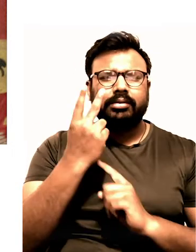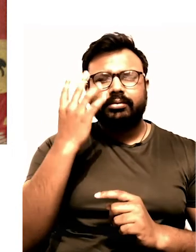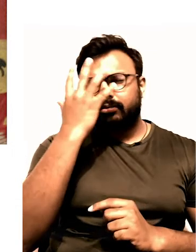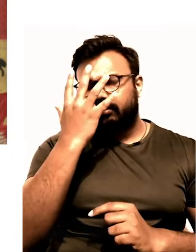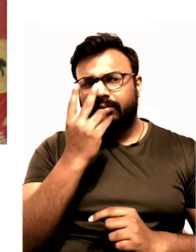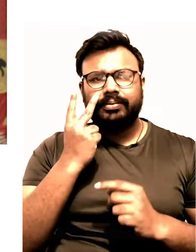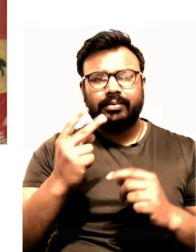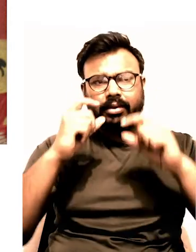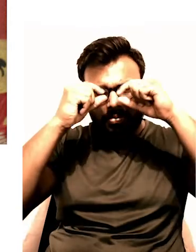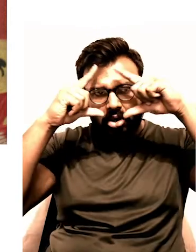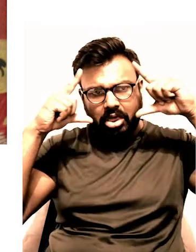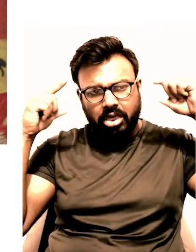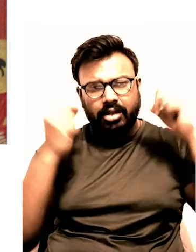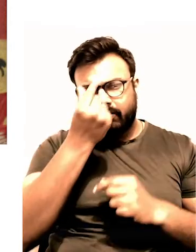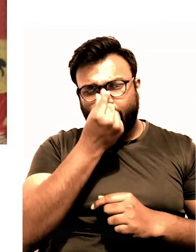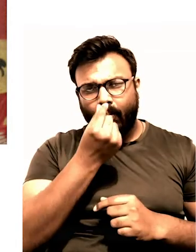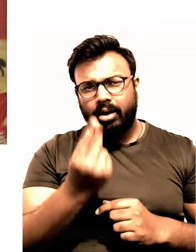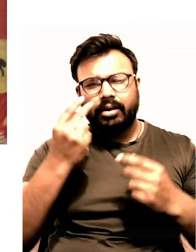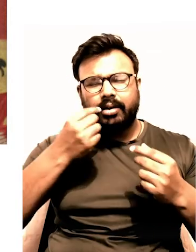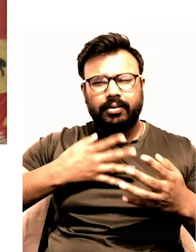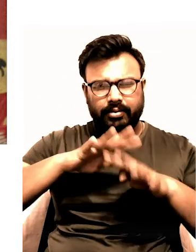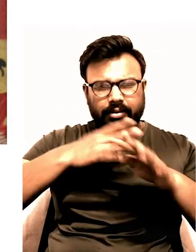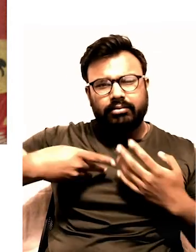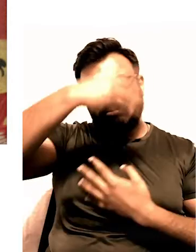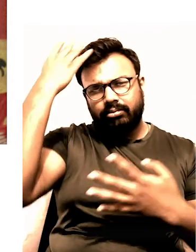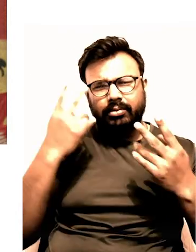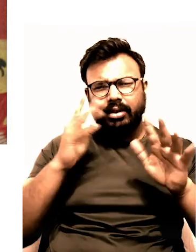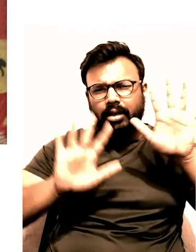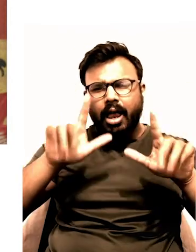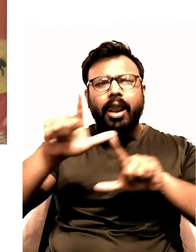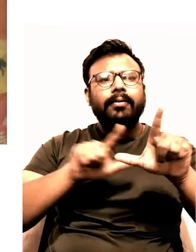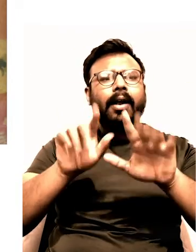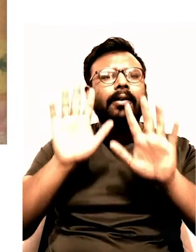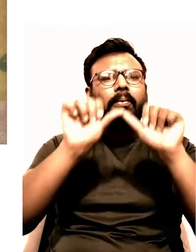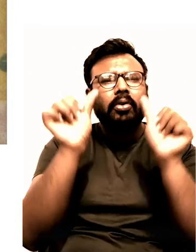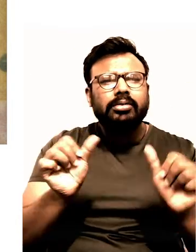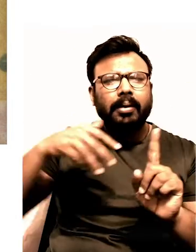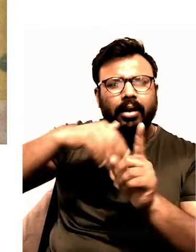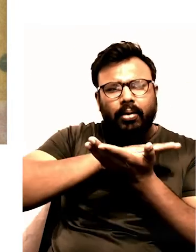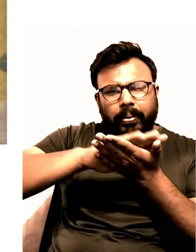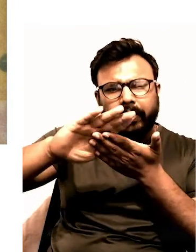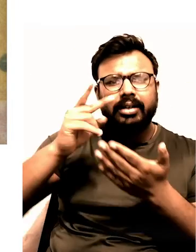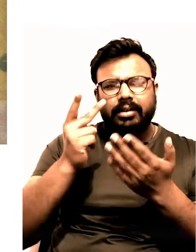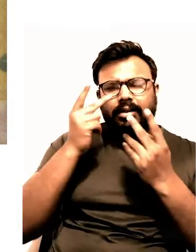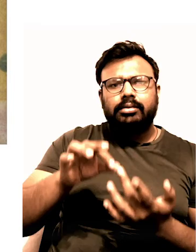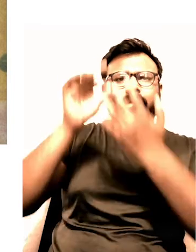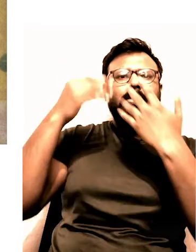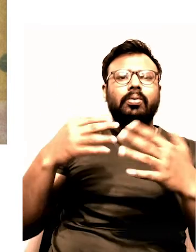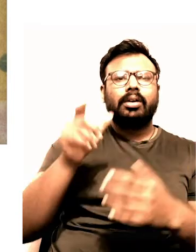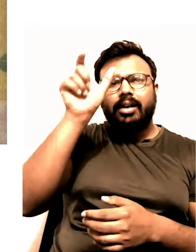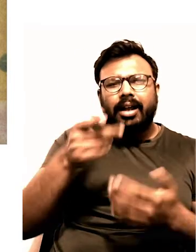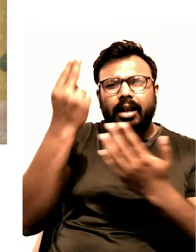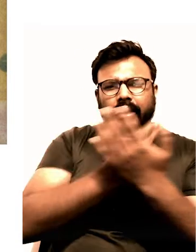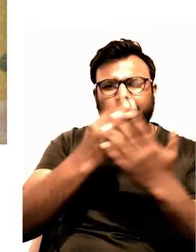large oval eye, sharp projecting nose, and often transparent veils, the gestural language,